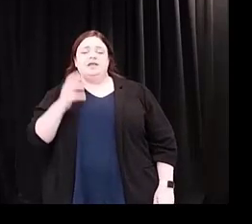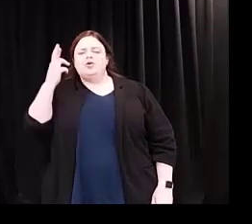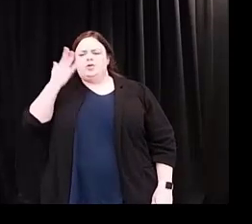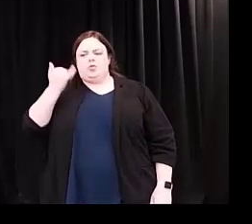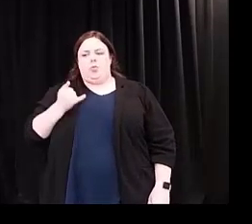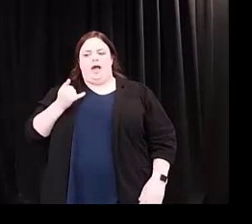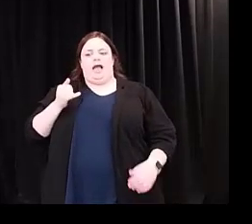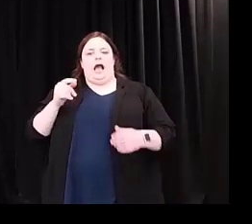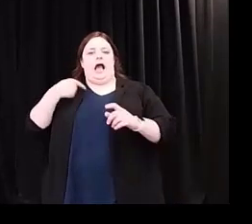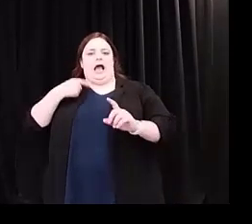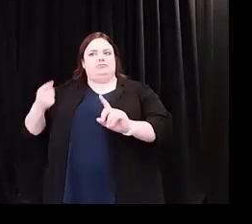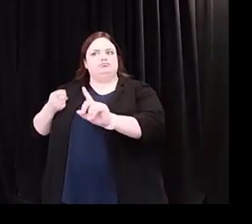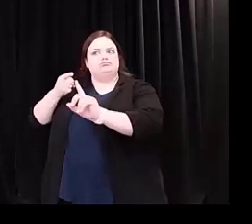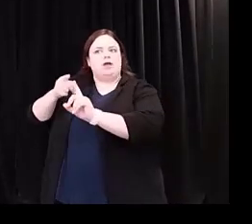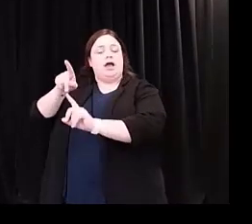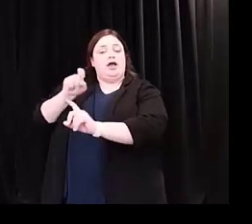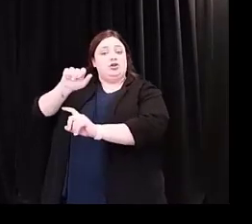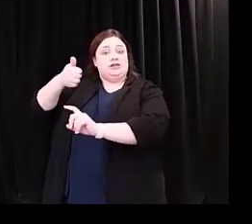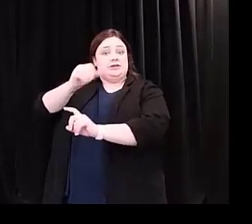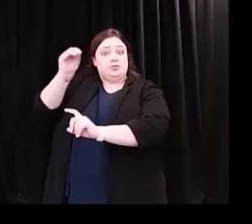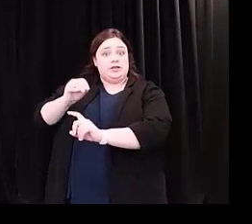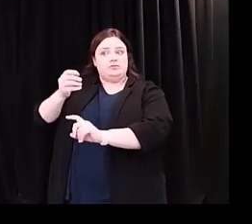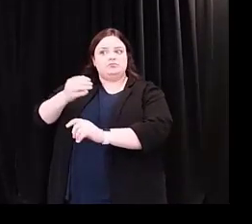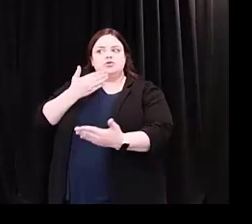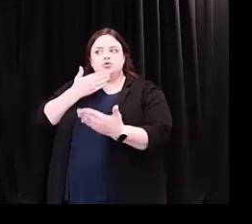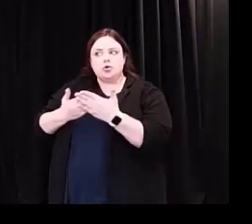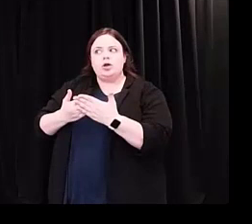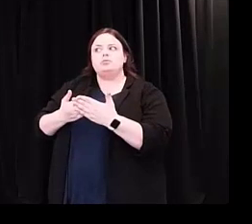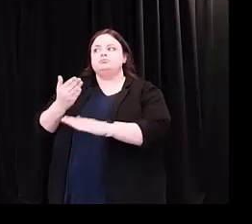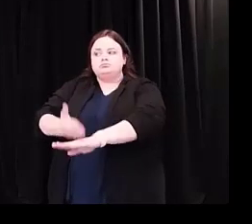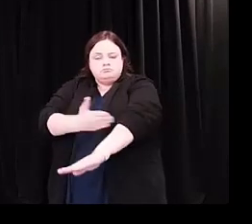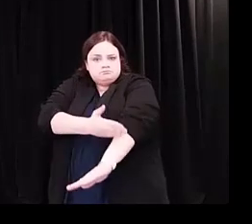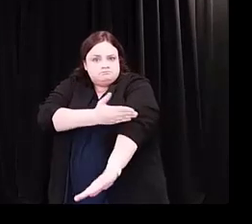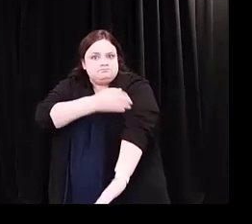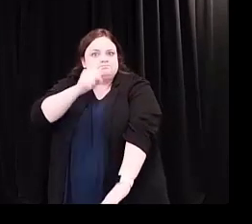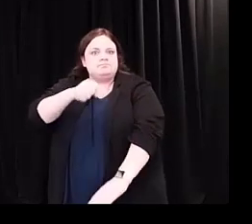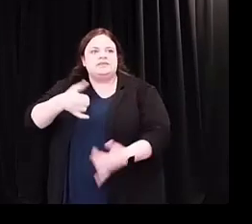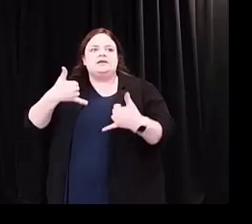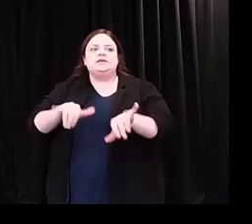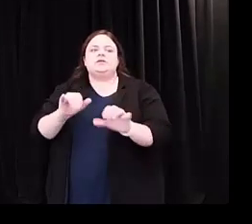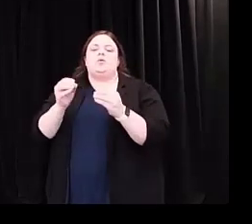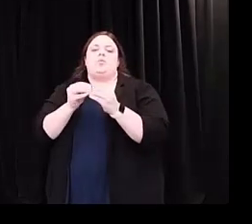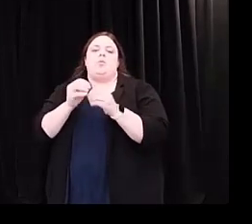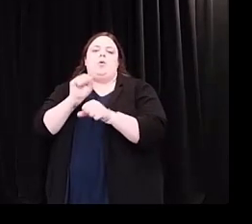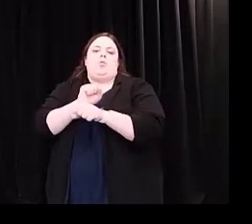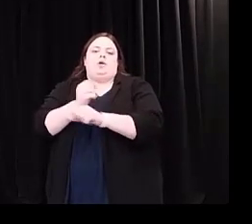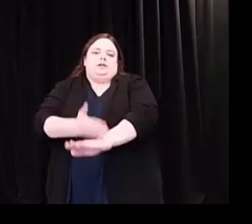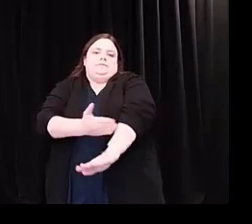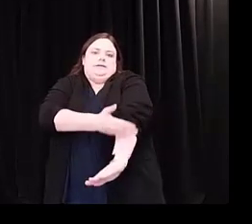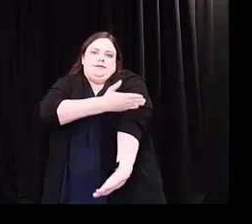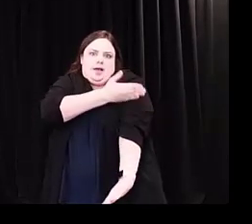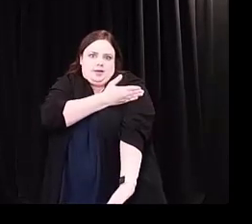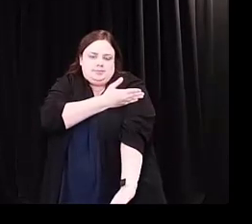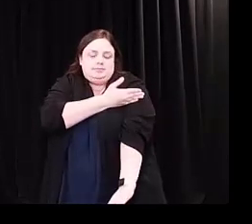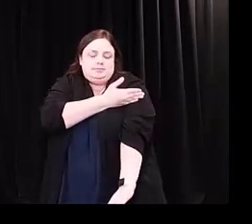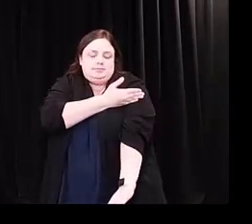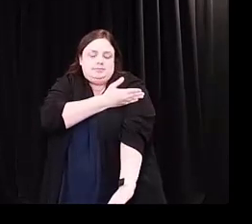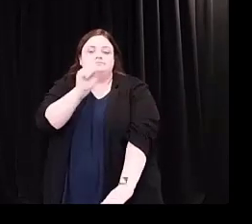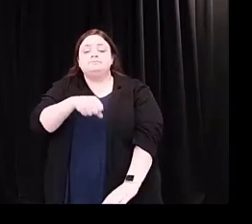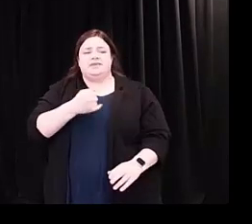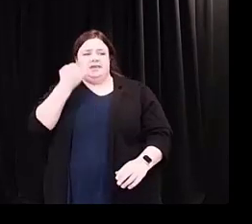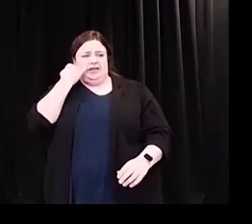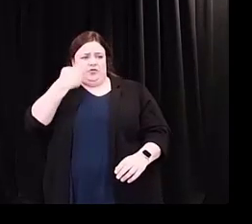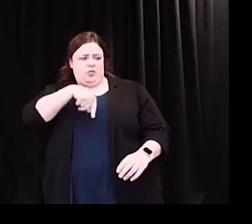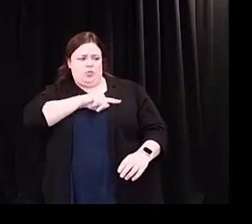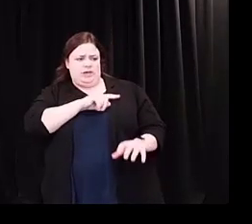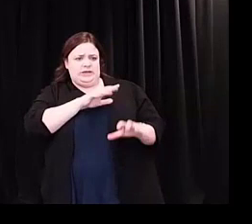for 110%. It's good. We've made a lot of progress. There's still more work to be done. But even if we